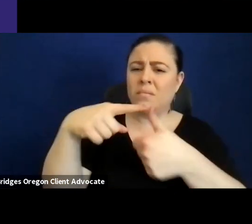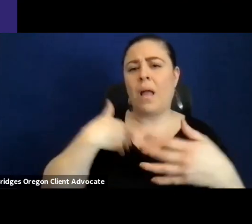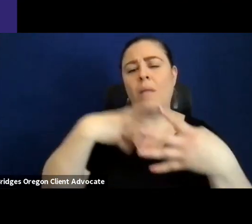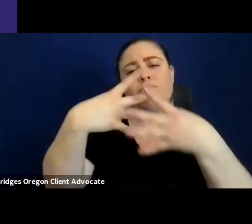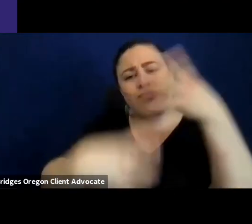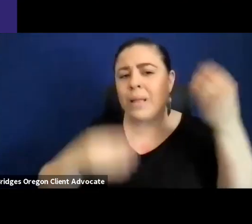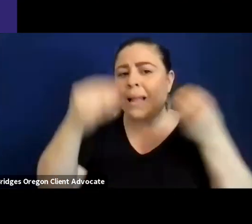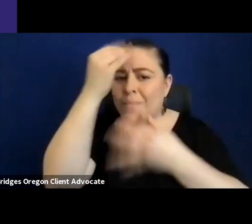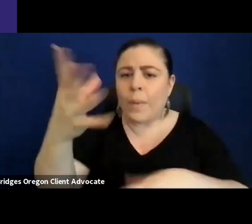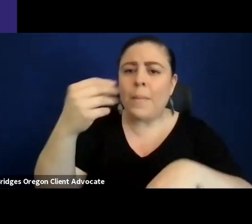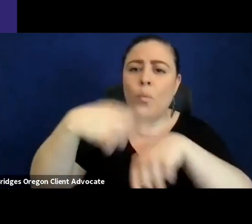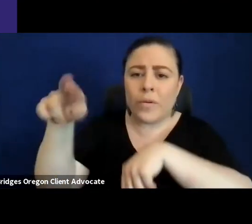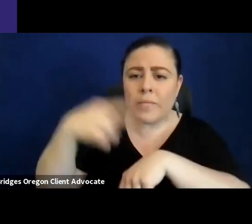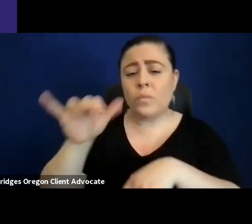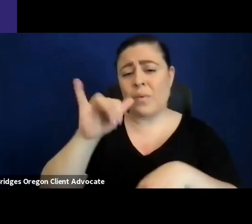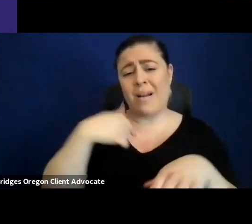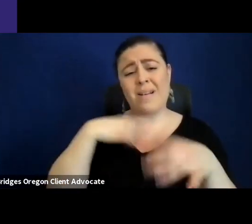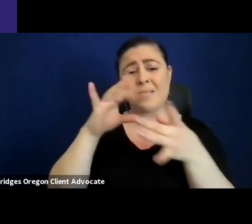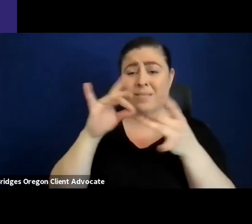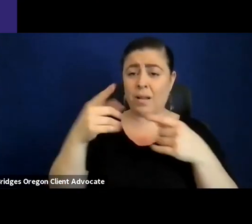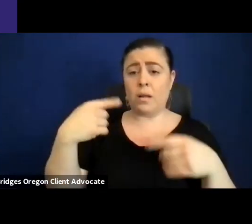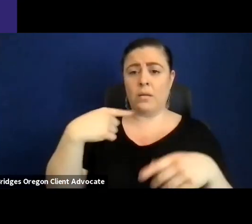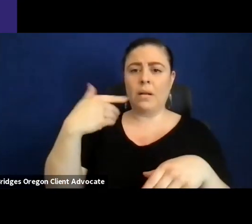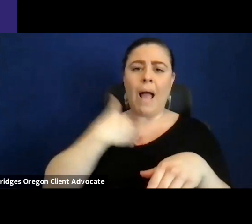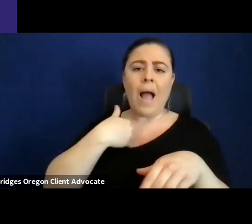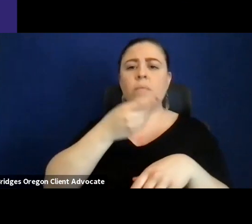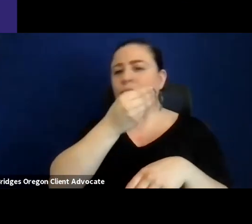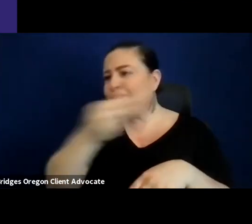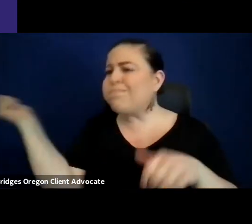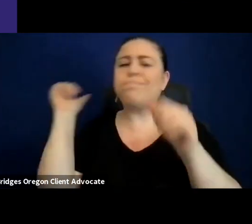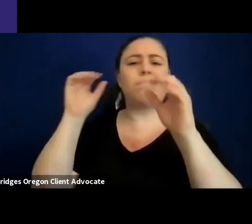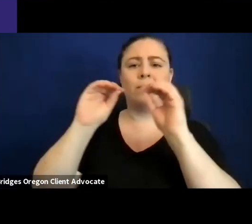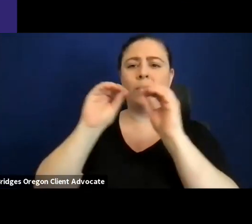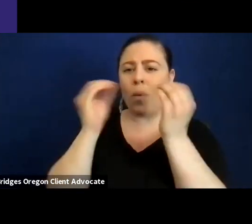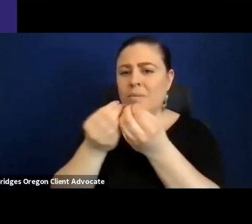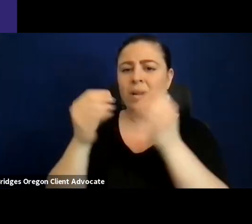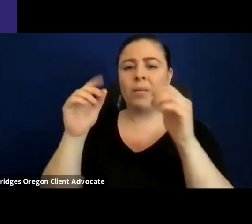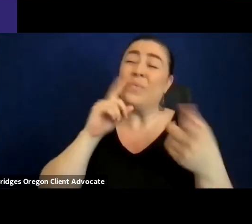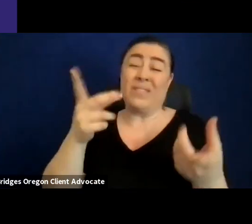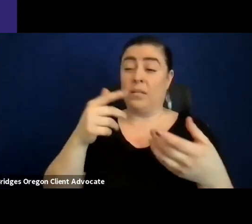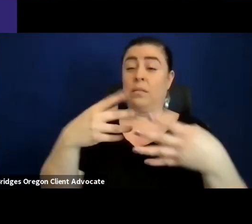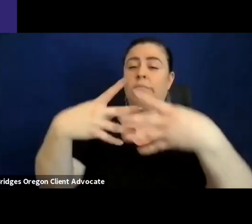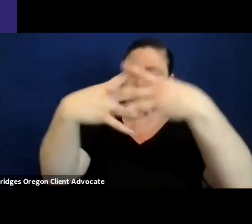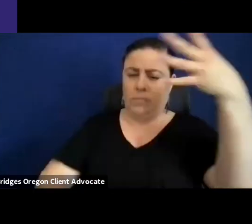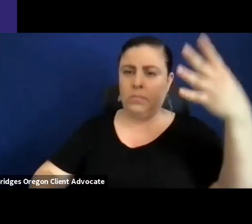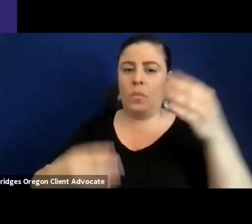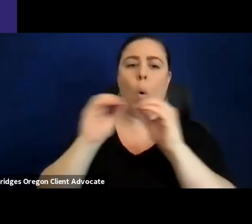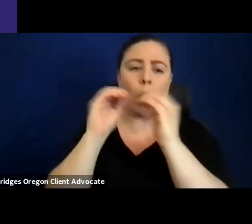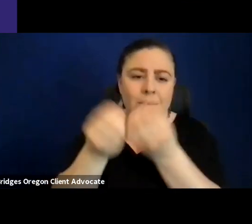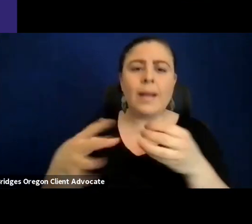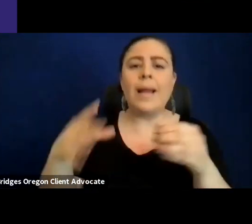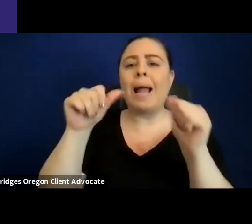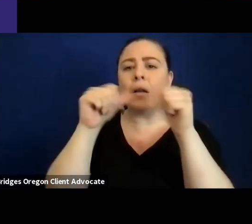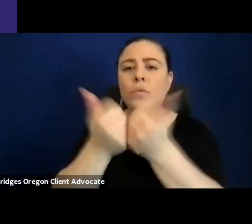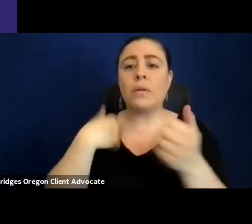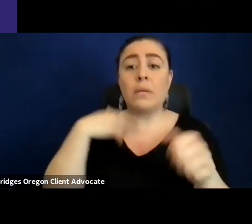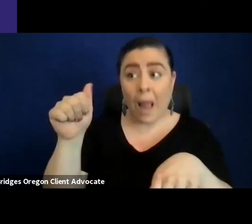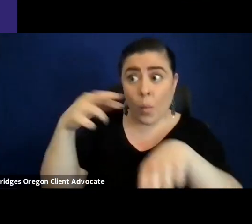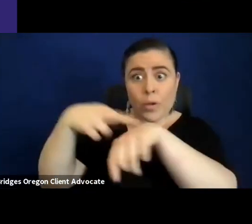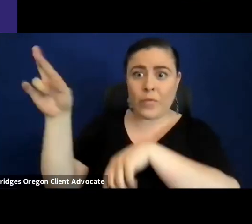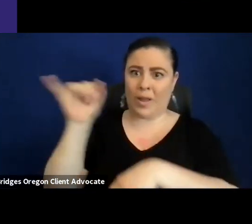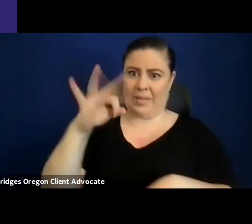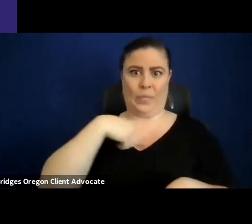other services, we do have other services available, like information and referral, like we just mentioned. There are several organizations, well, a long